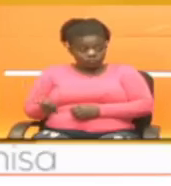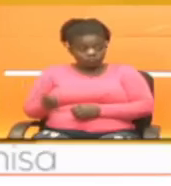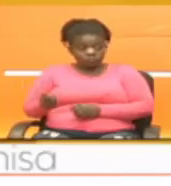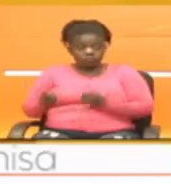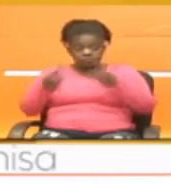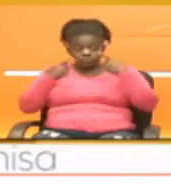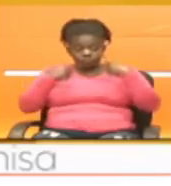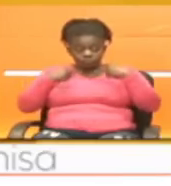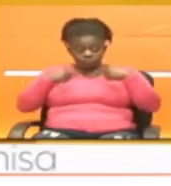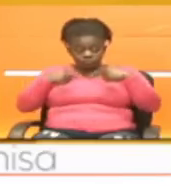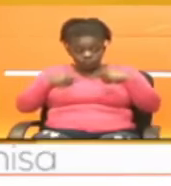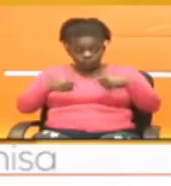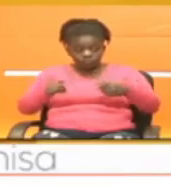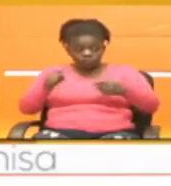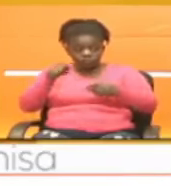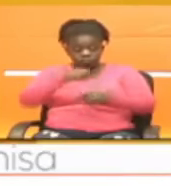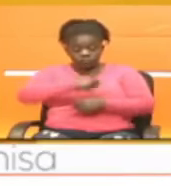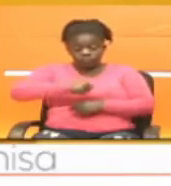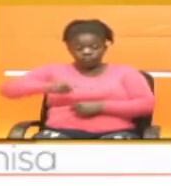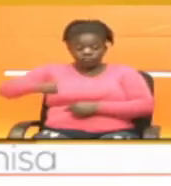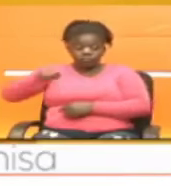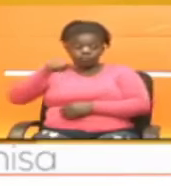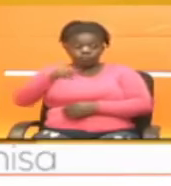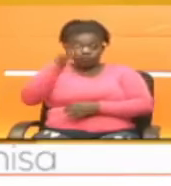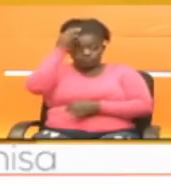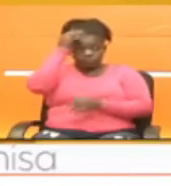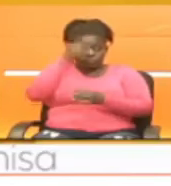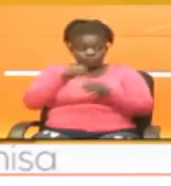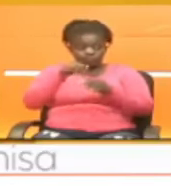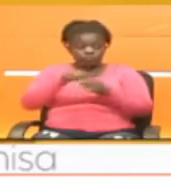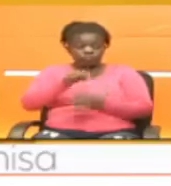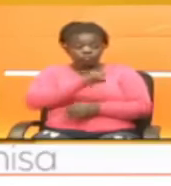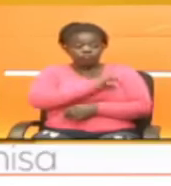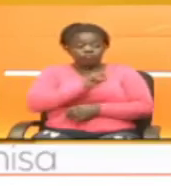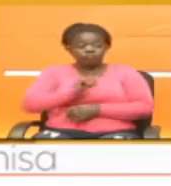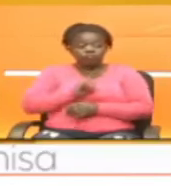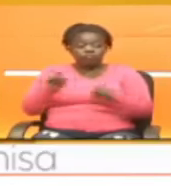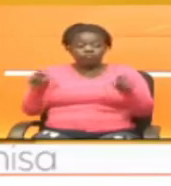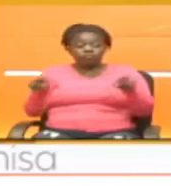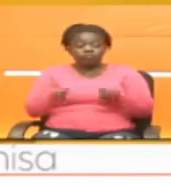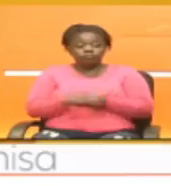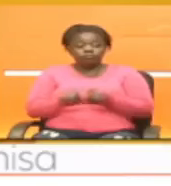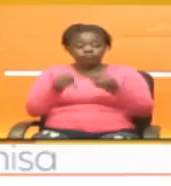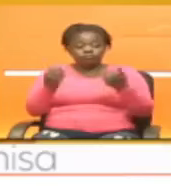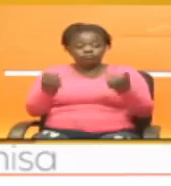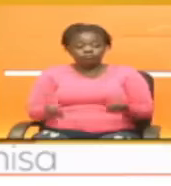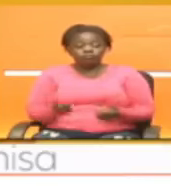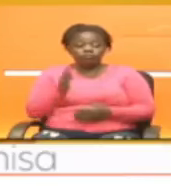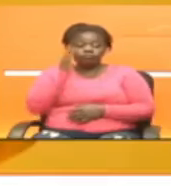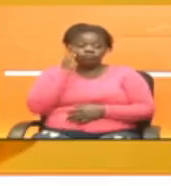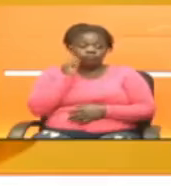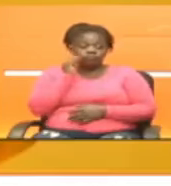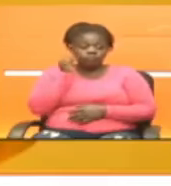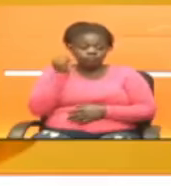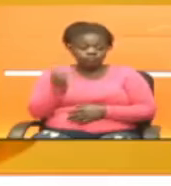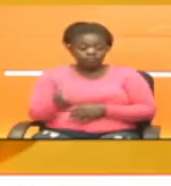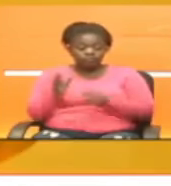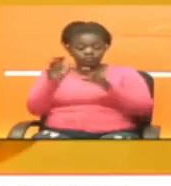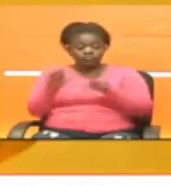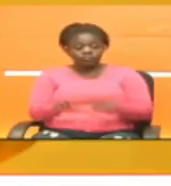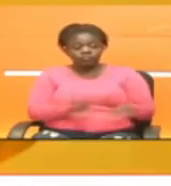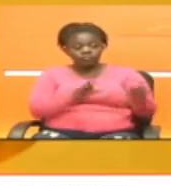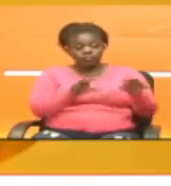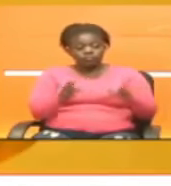renounce their faith in Christ is similar to the experience of the torture and